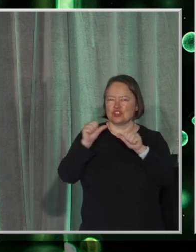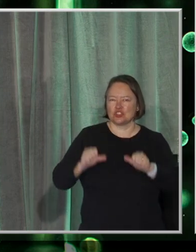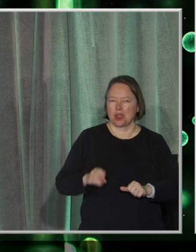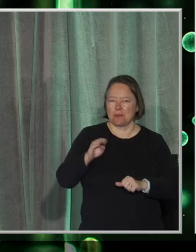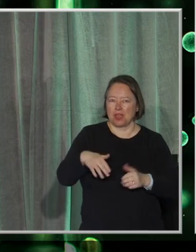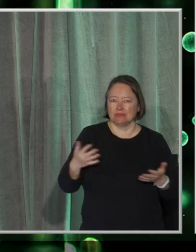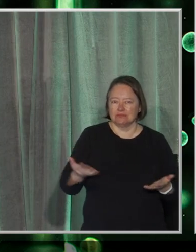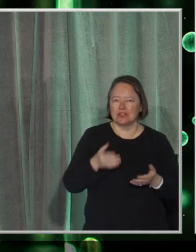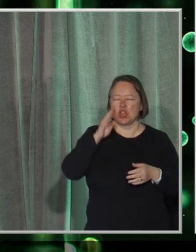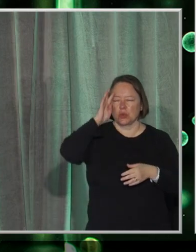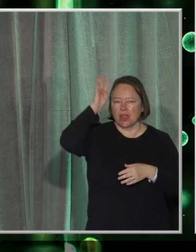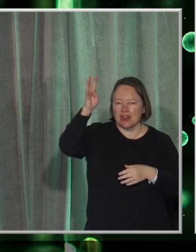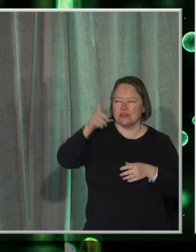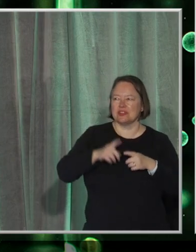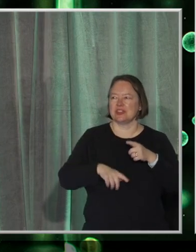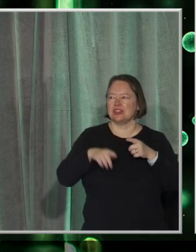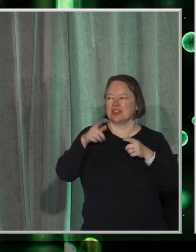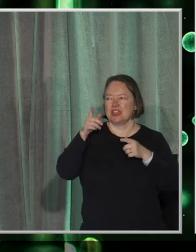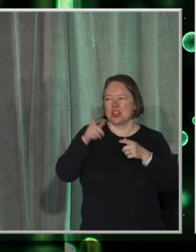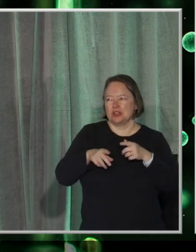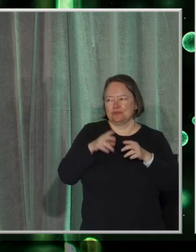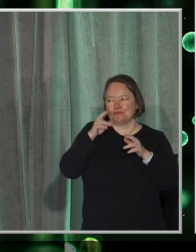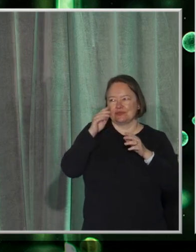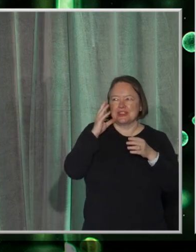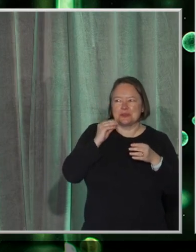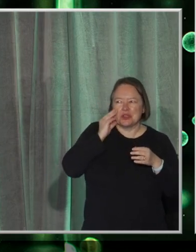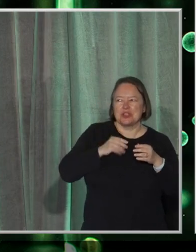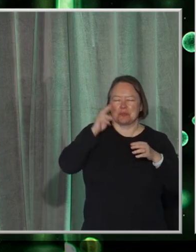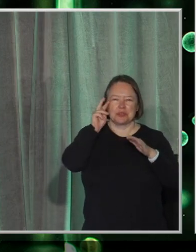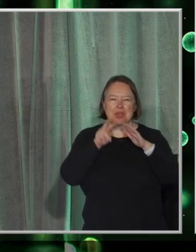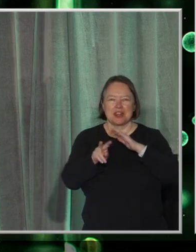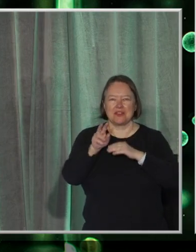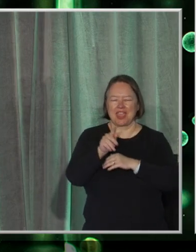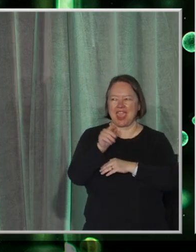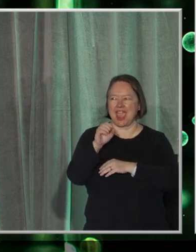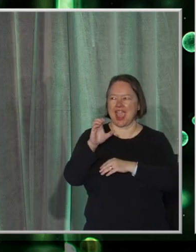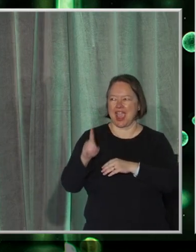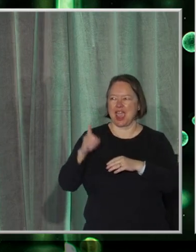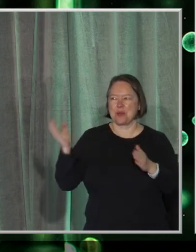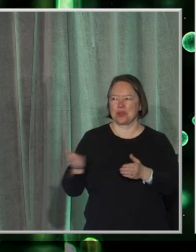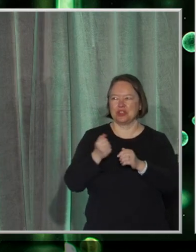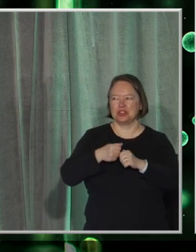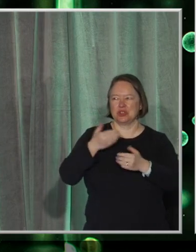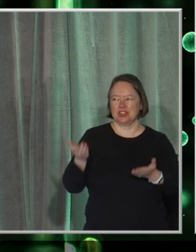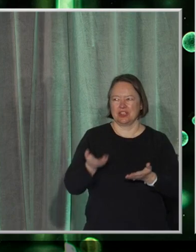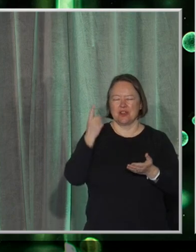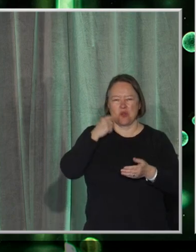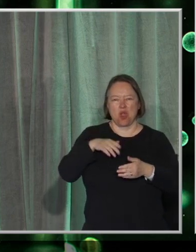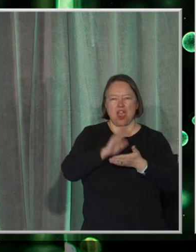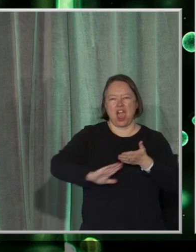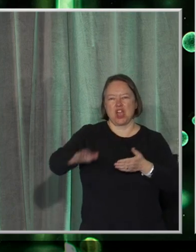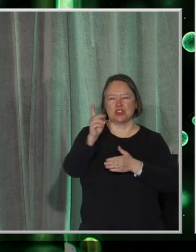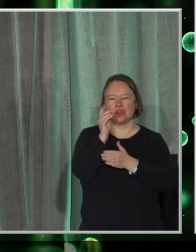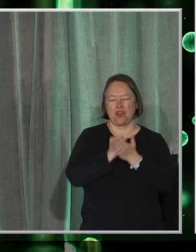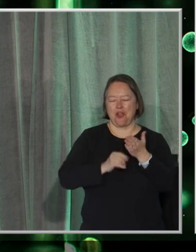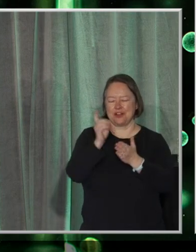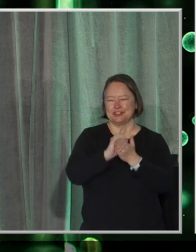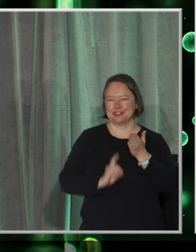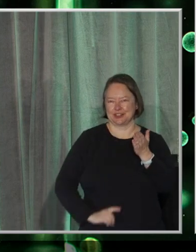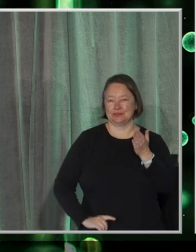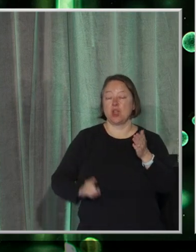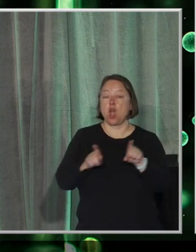creativity, experience, and perspective KCAD brings to the table as a College of Art and Design. We'd also like